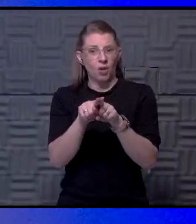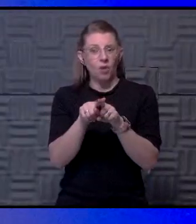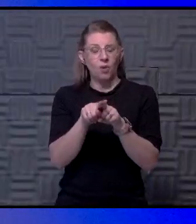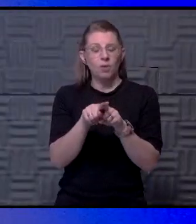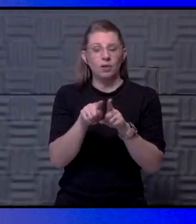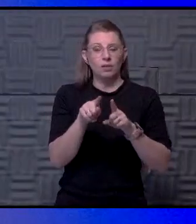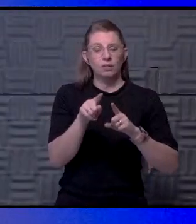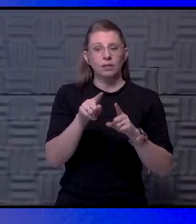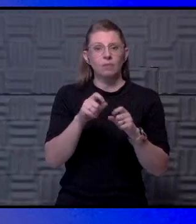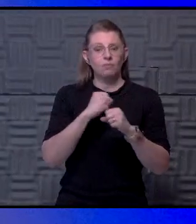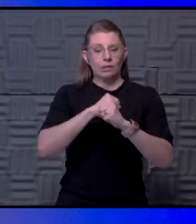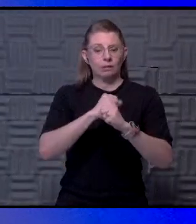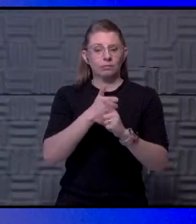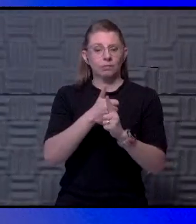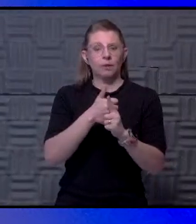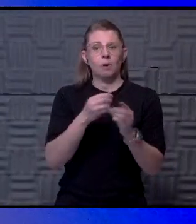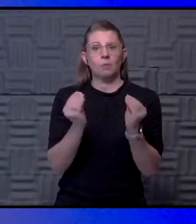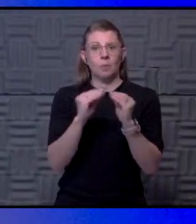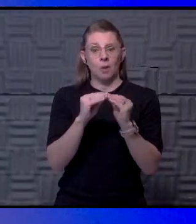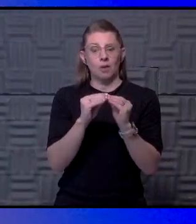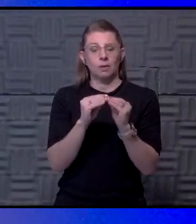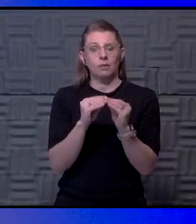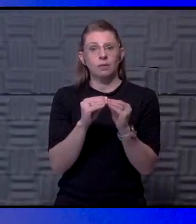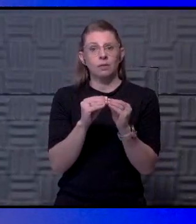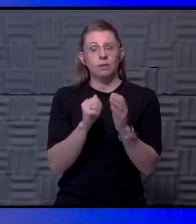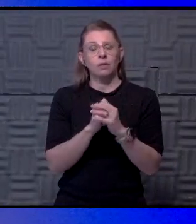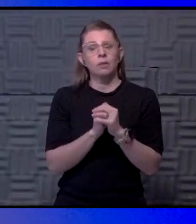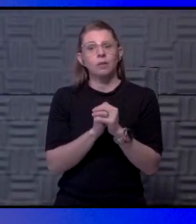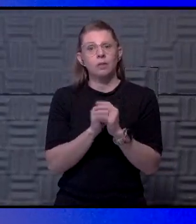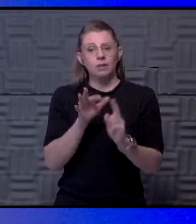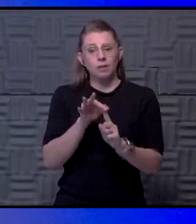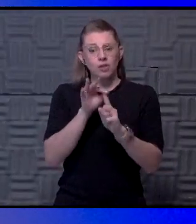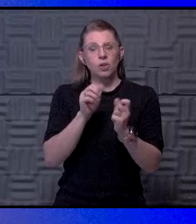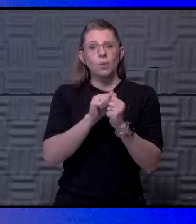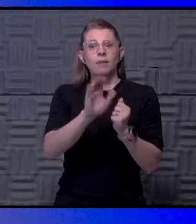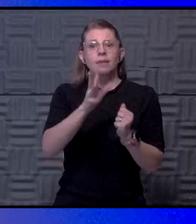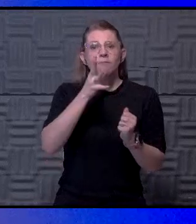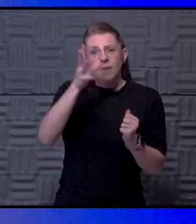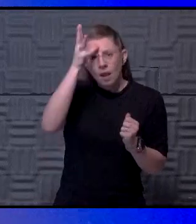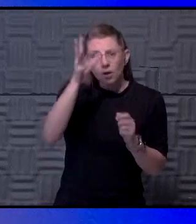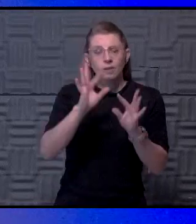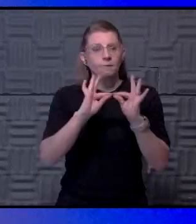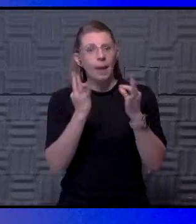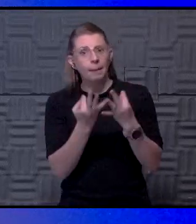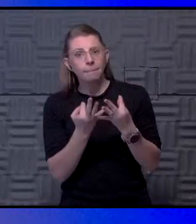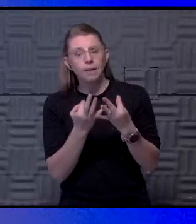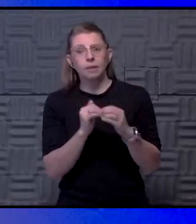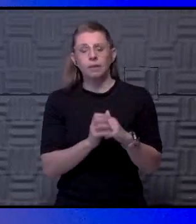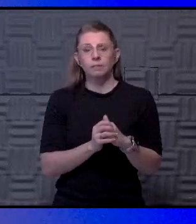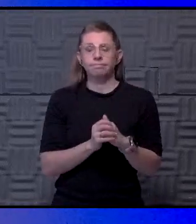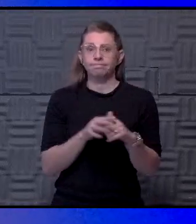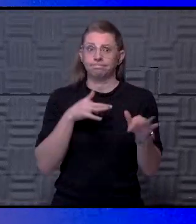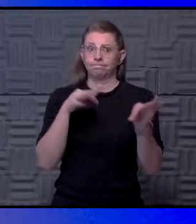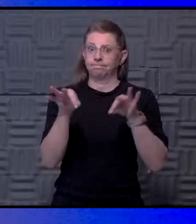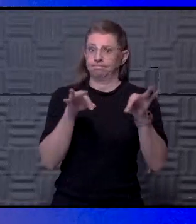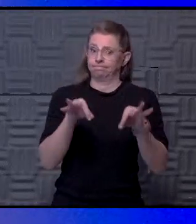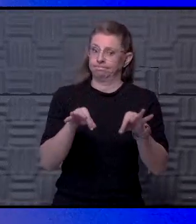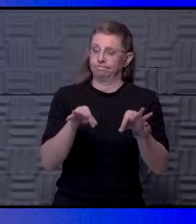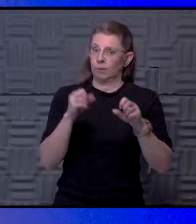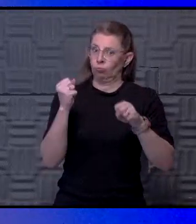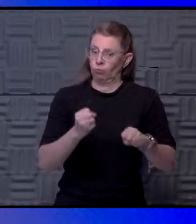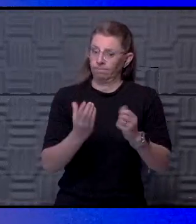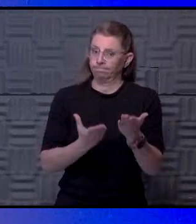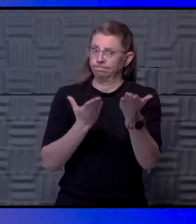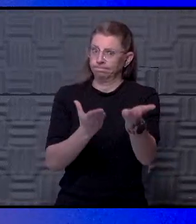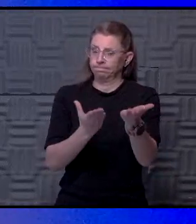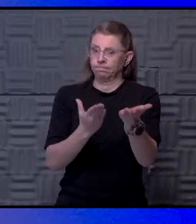orbit. And so through discussion with his parents and family, I made that strong recommendation